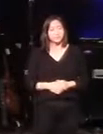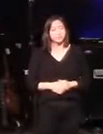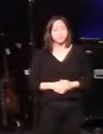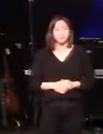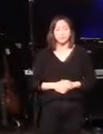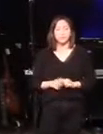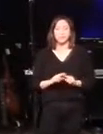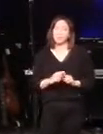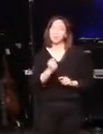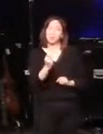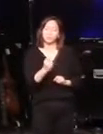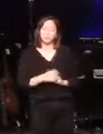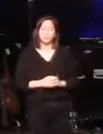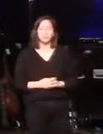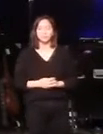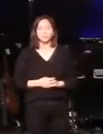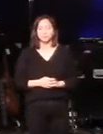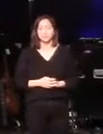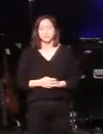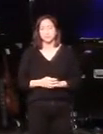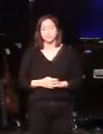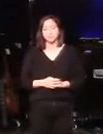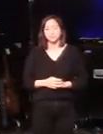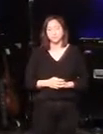little bit. But do you trust me?